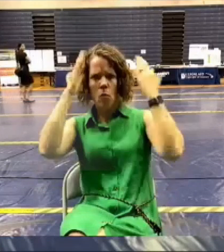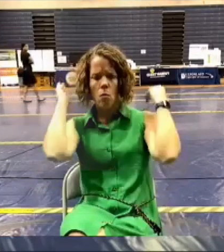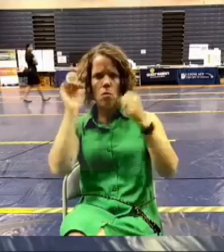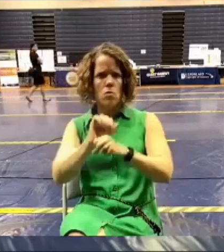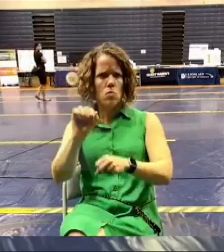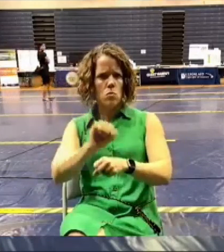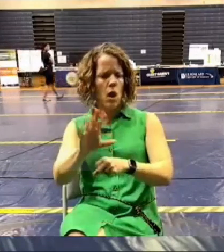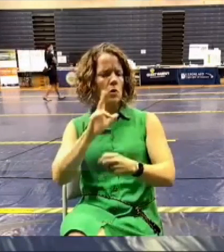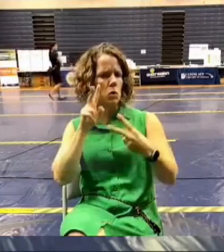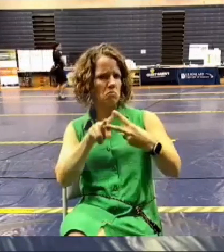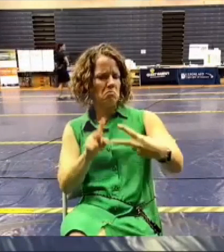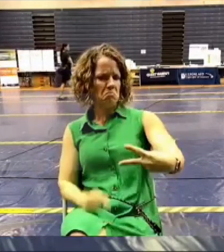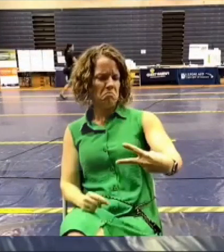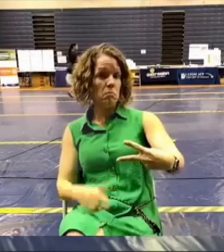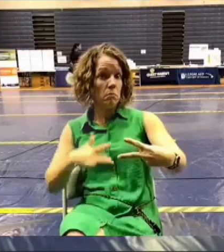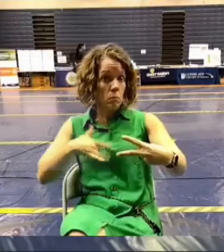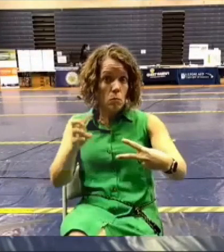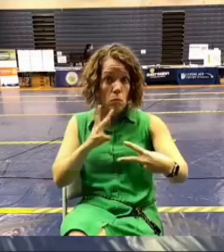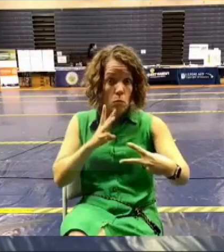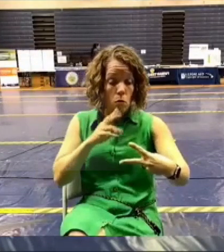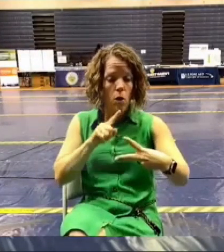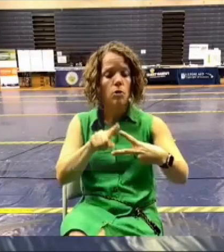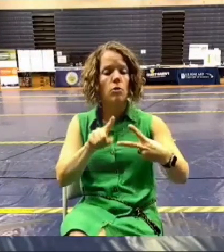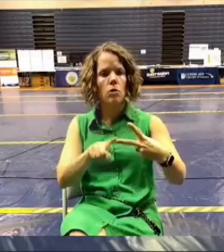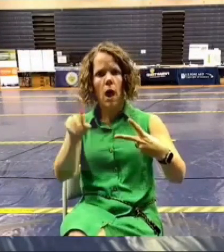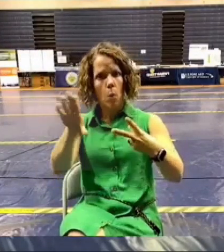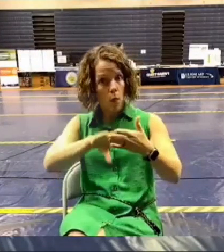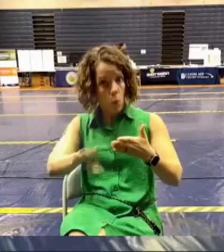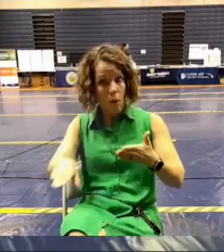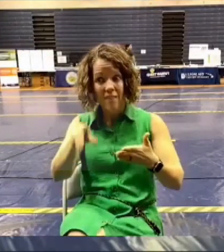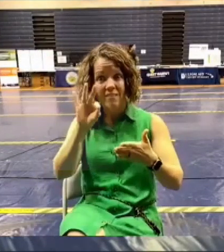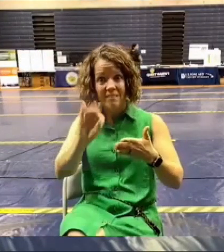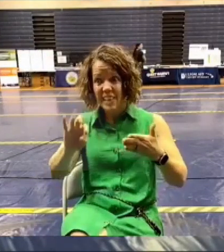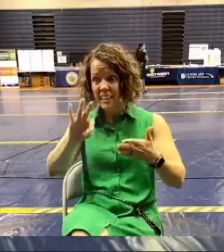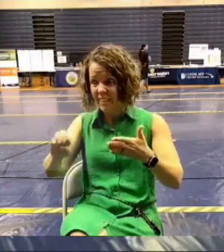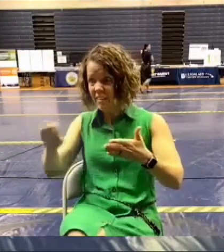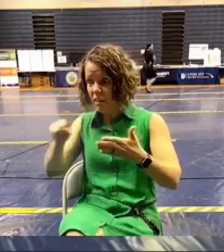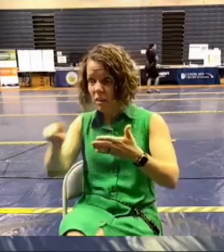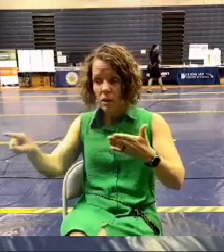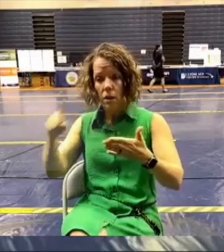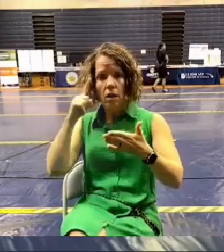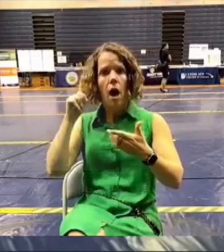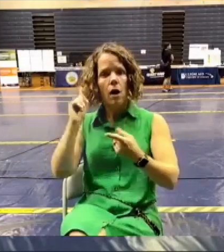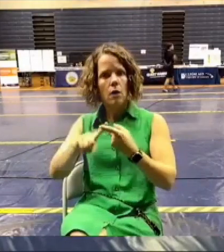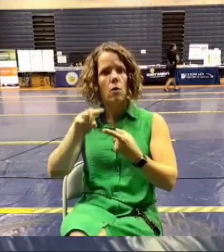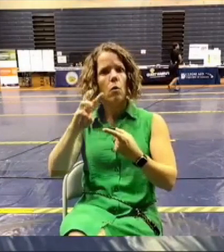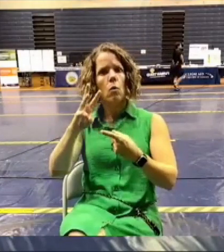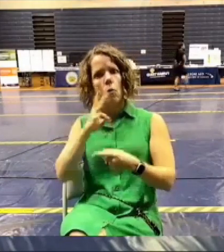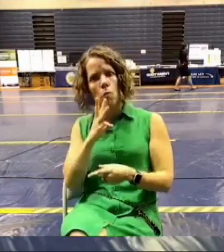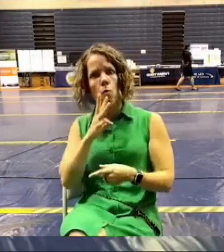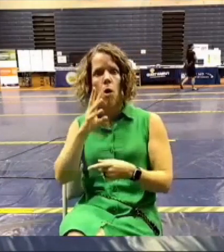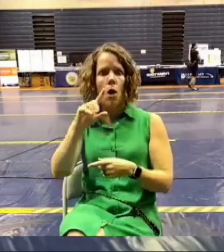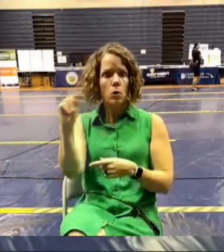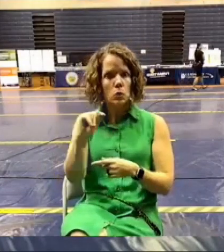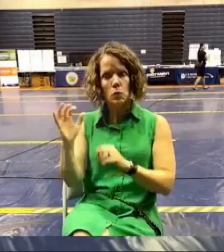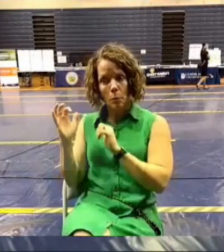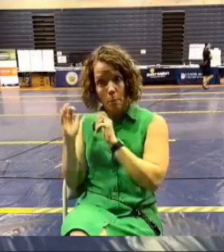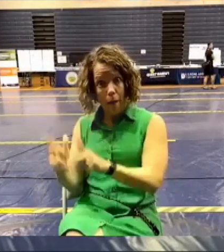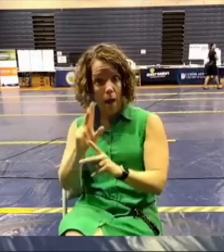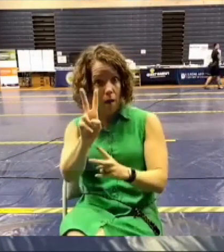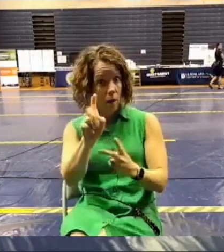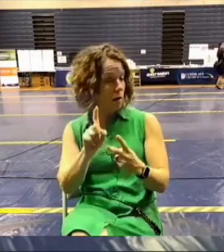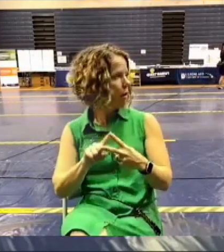of a waiver of those fees until service is restored? Thank you. Okay, so I'm gonna answer part